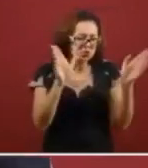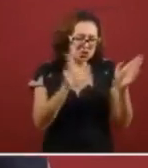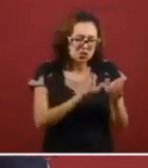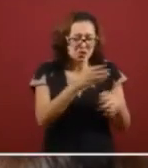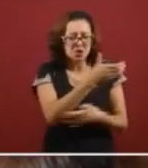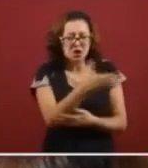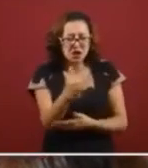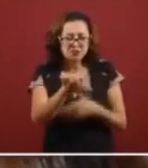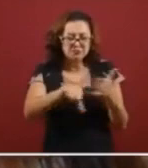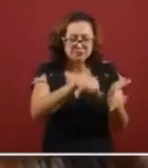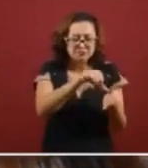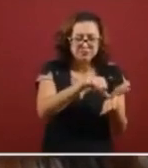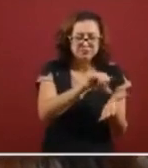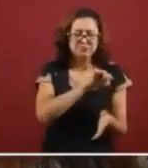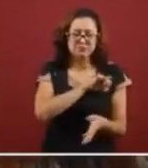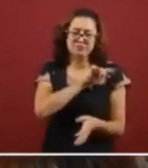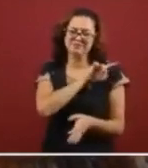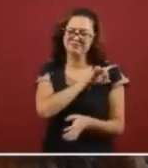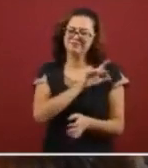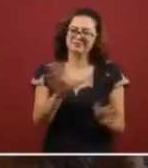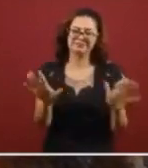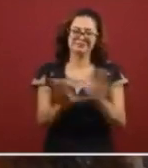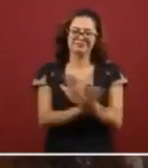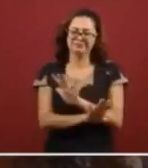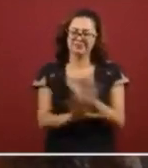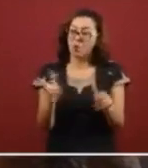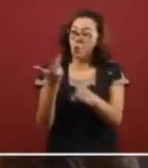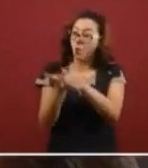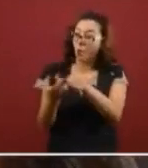that are rural. The hospital